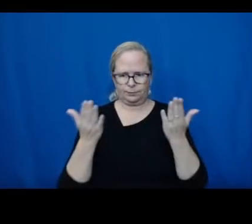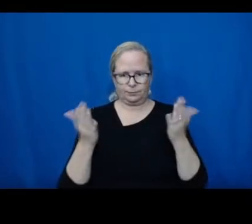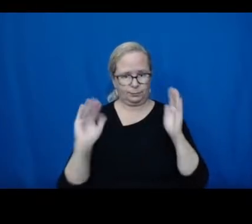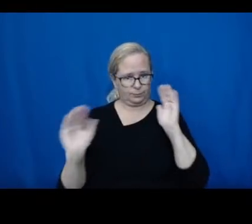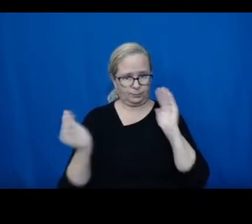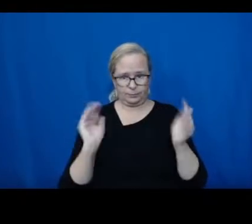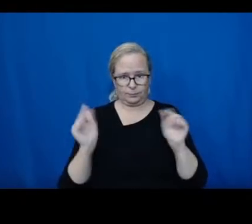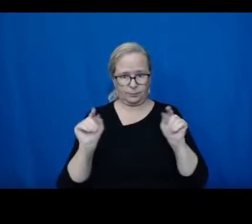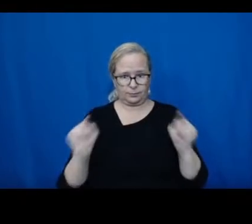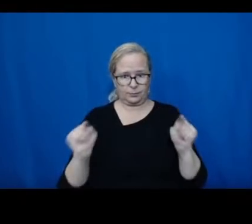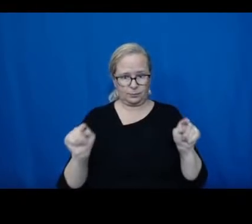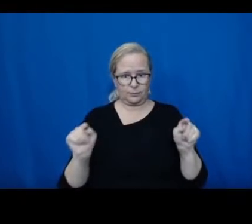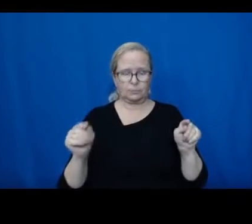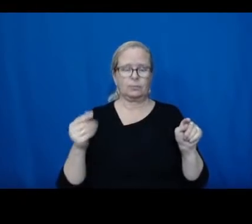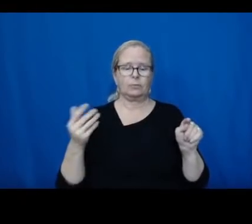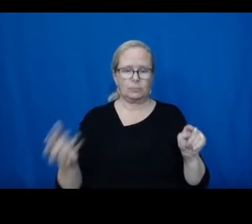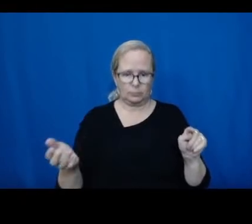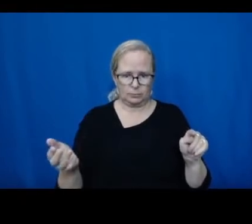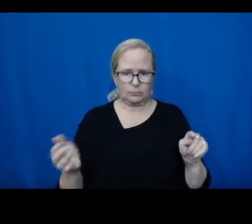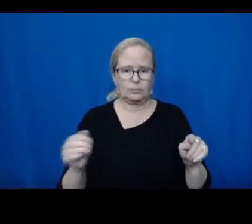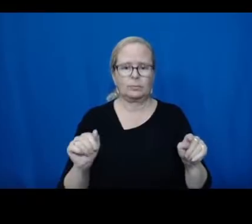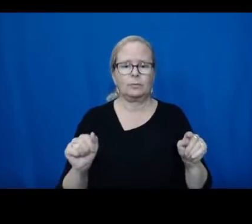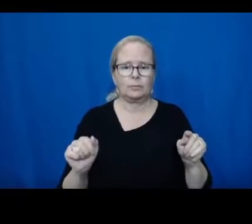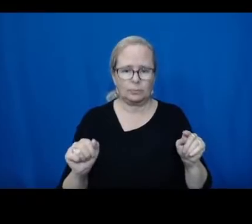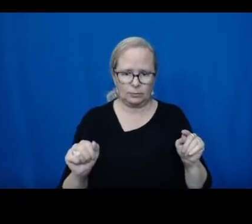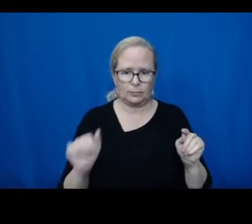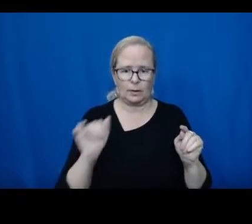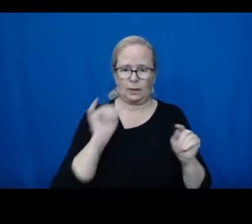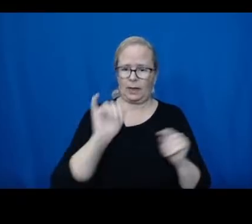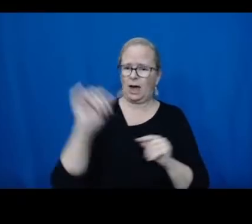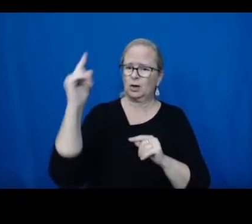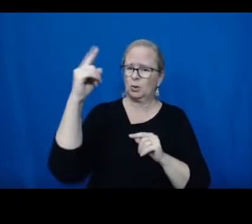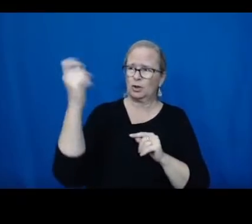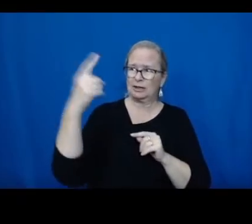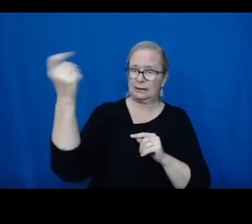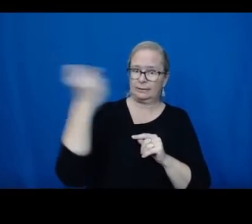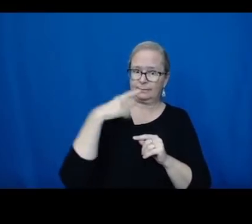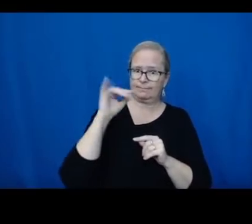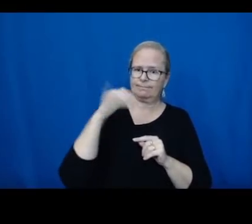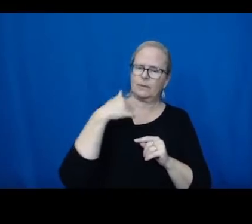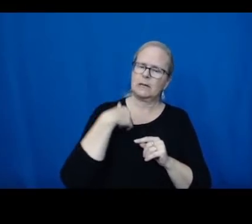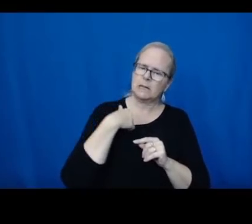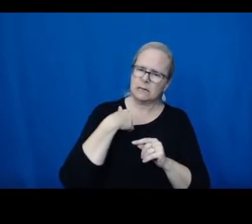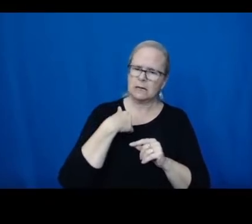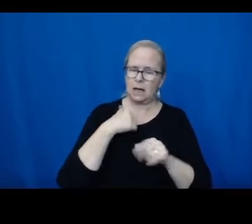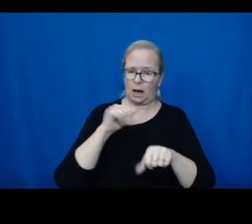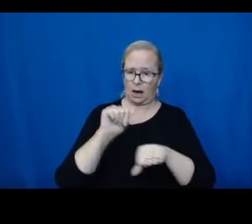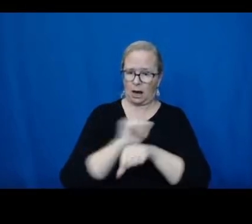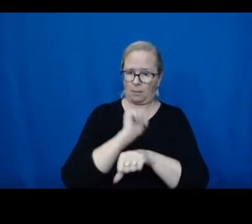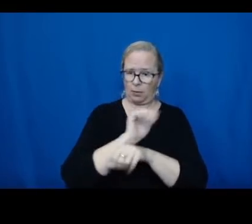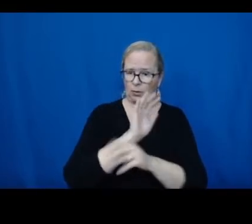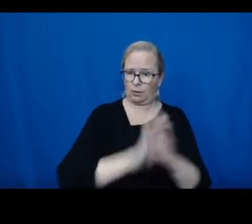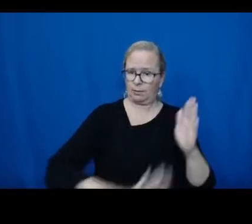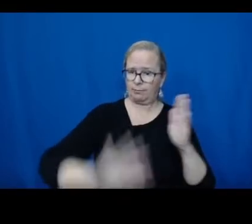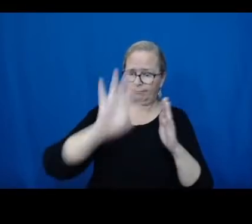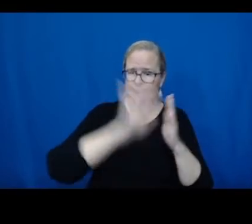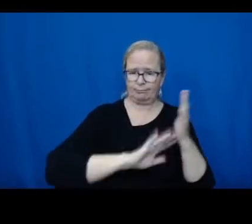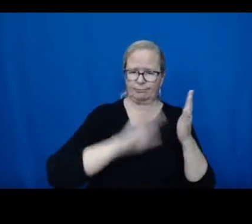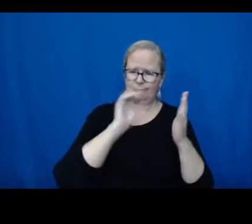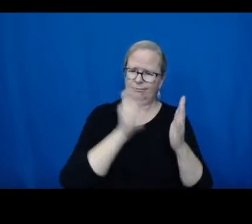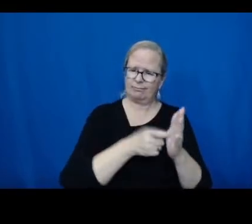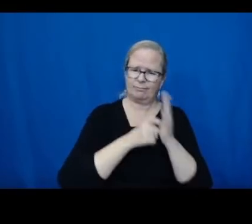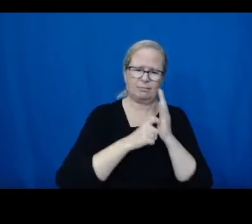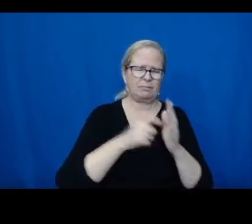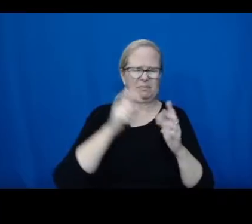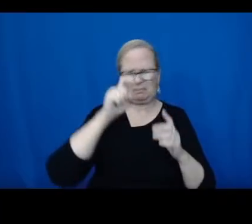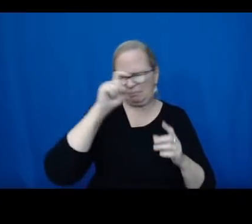in, only the most aggressive measures will really be impactful at quickly beginning to blunt the situation. But if you